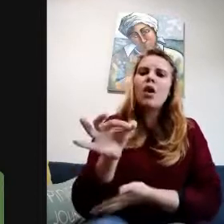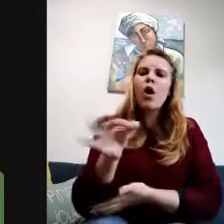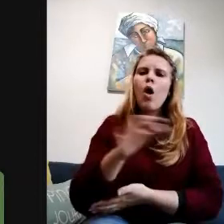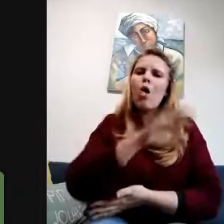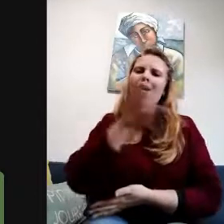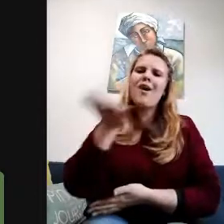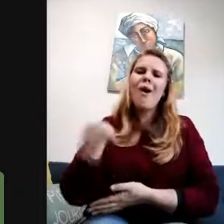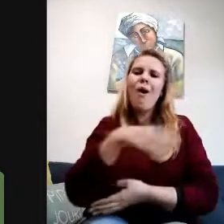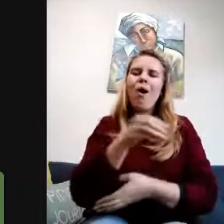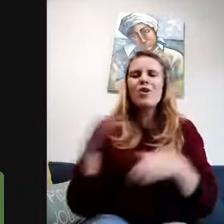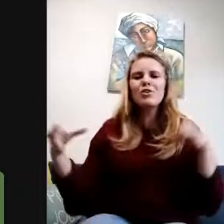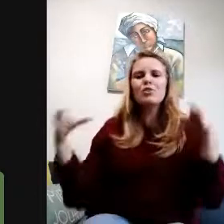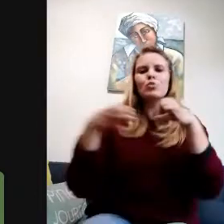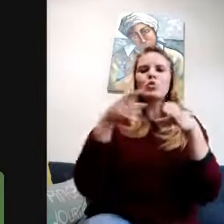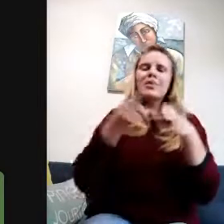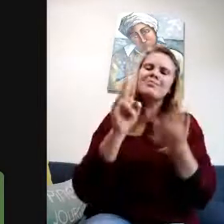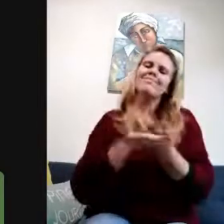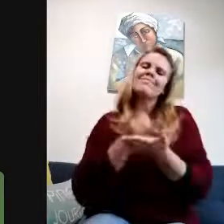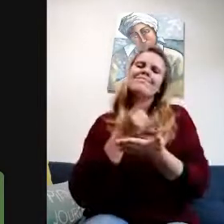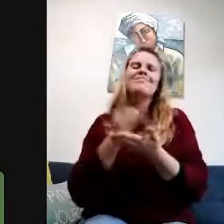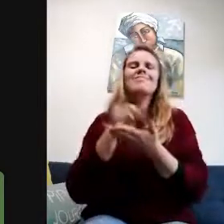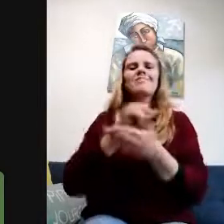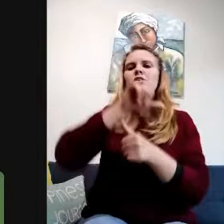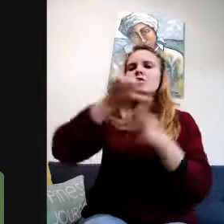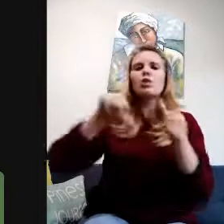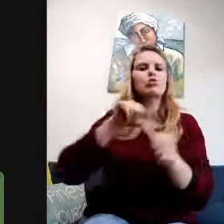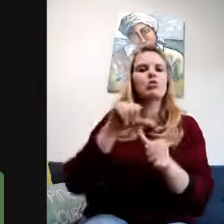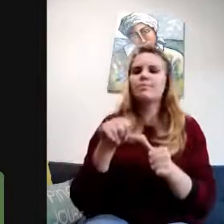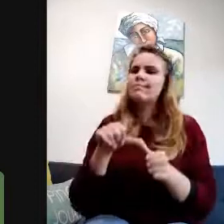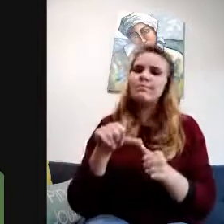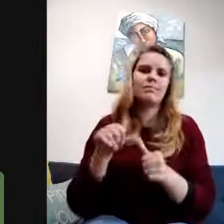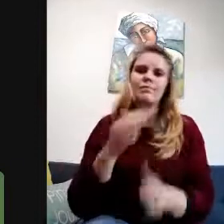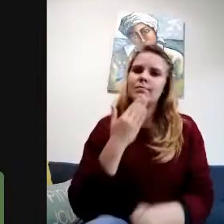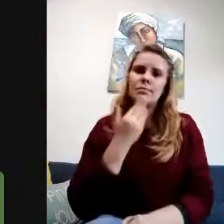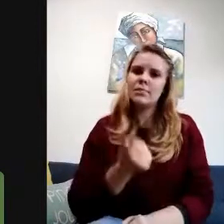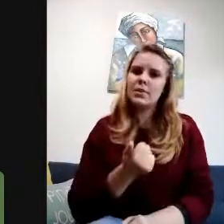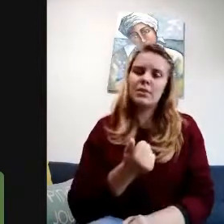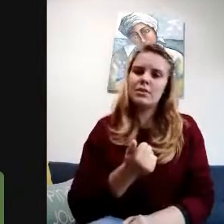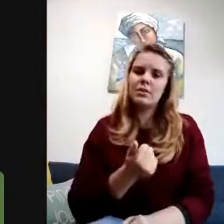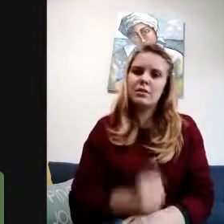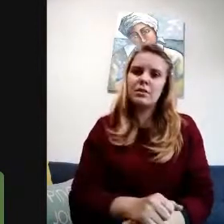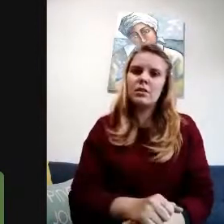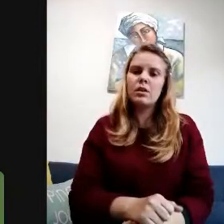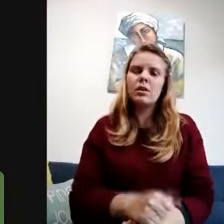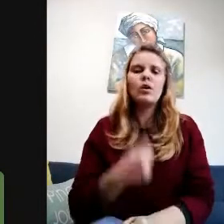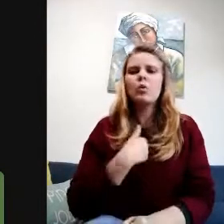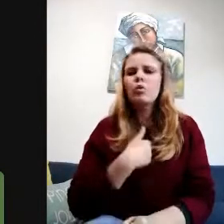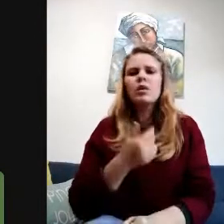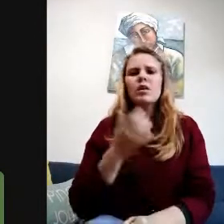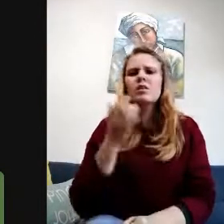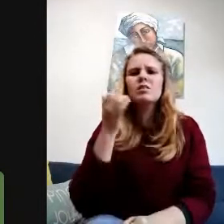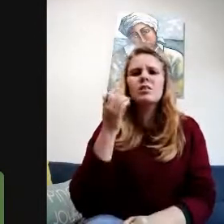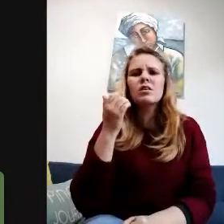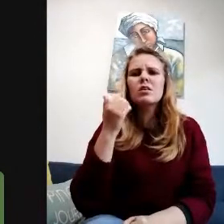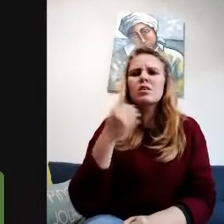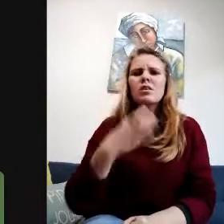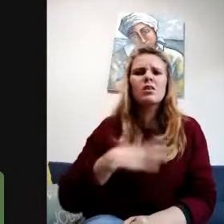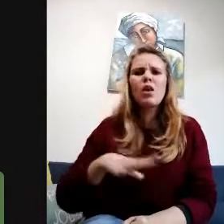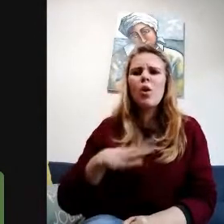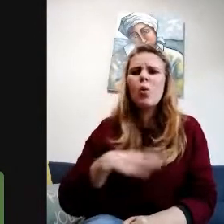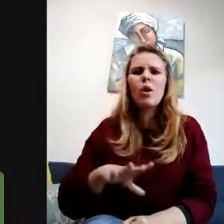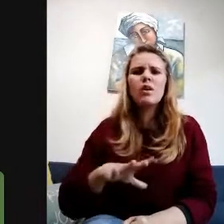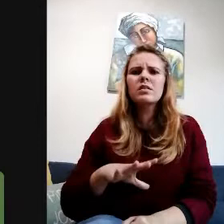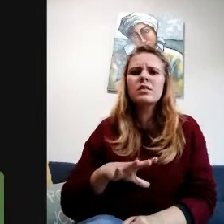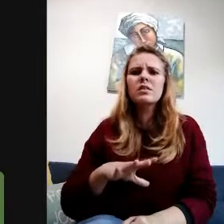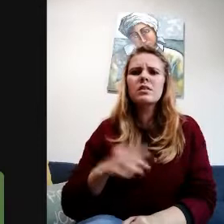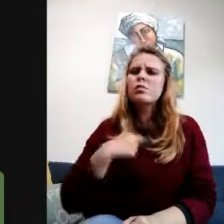to the COVID regulations. So we do not want to have a scenario where we have to walk up to players saying, hey, will you